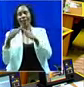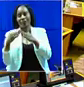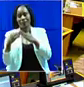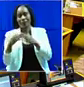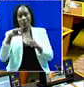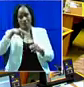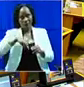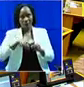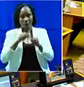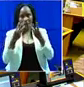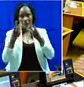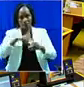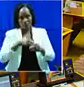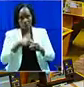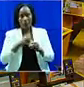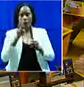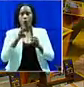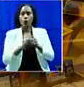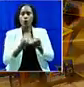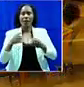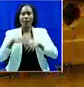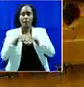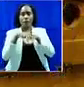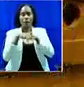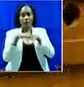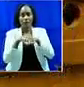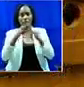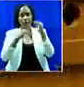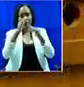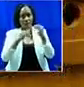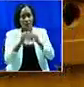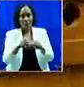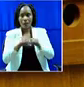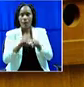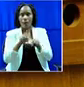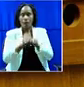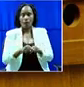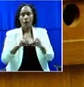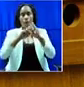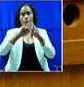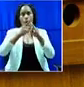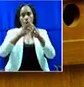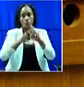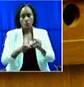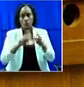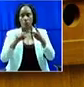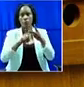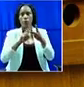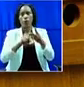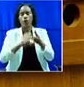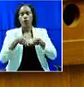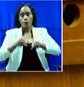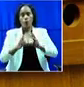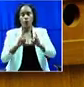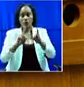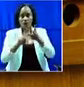on critical network infrastructure such as our ports, our roads and rail